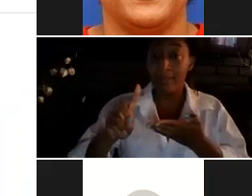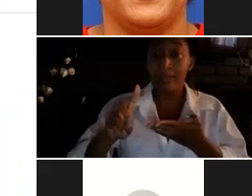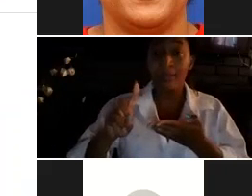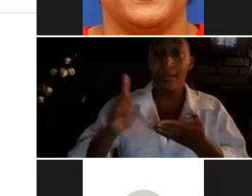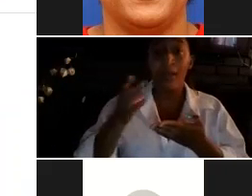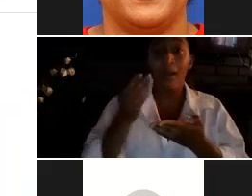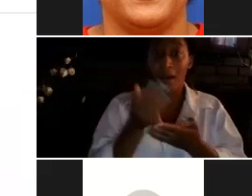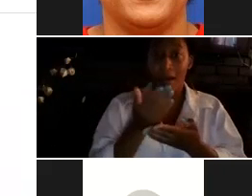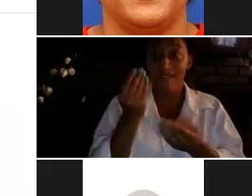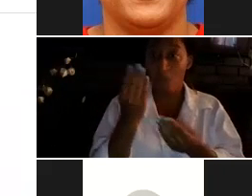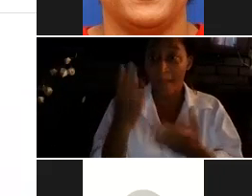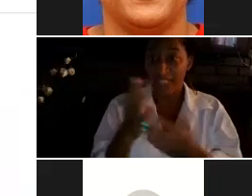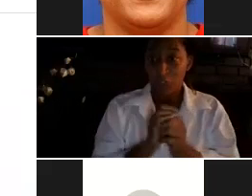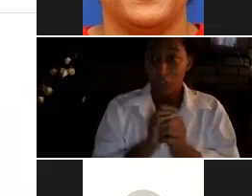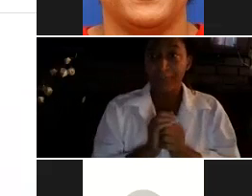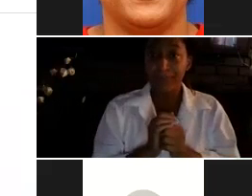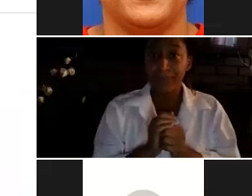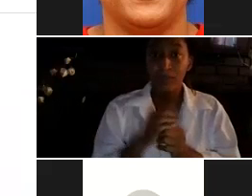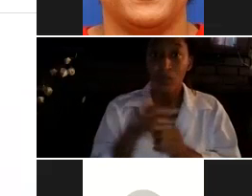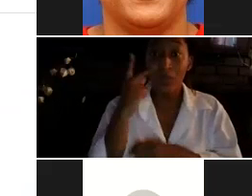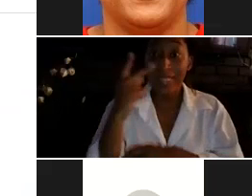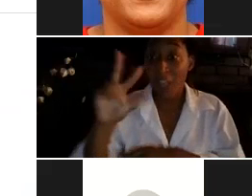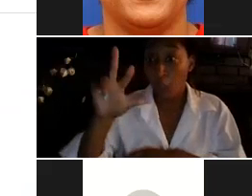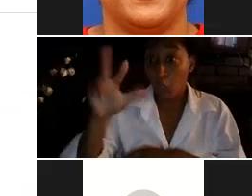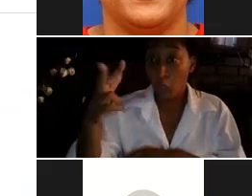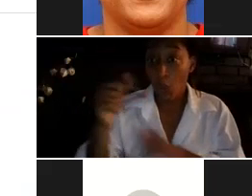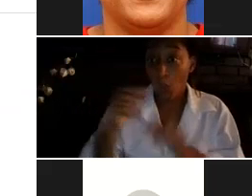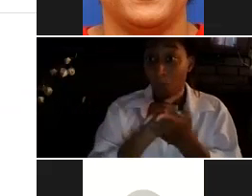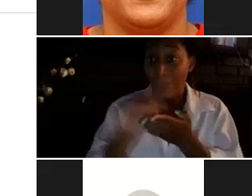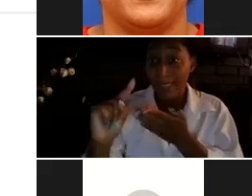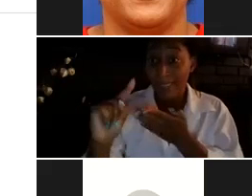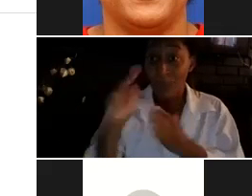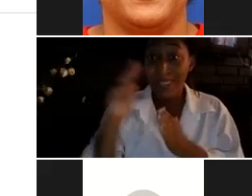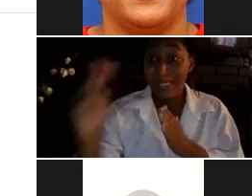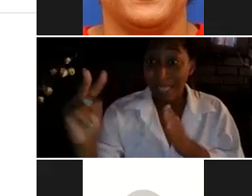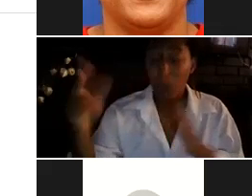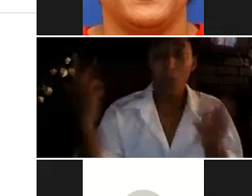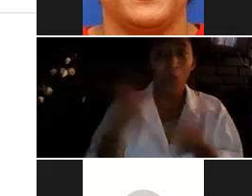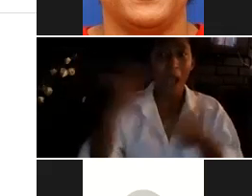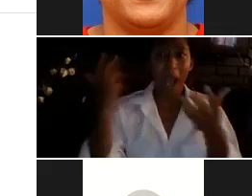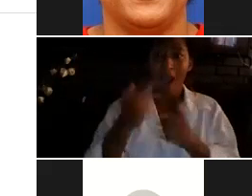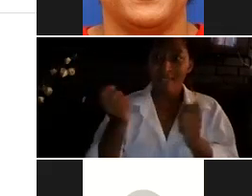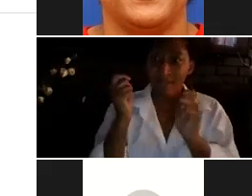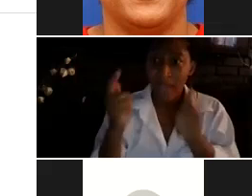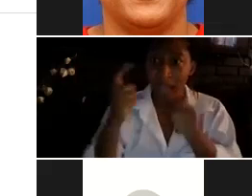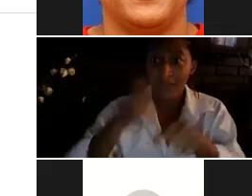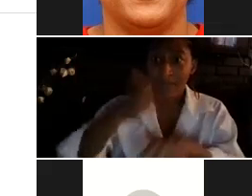materials. Okay. So you see here, week 3. God, it's week 3 already. Goodness gracious, it's flying